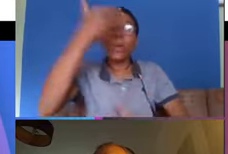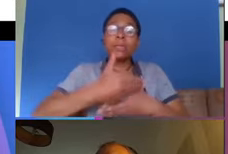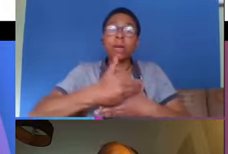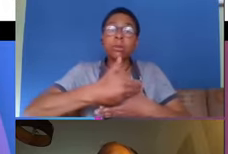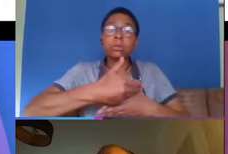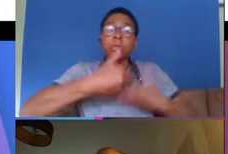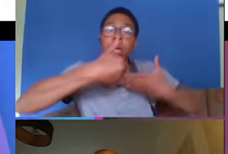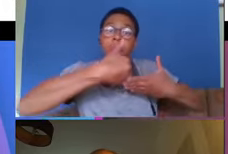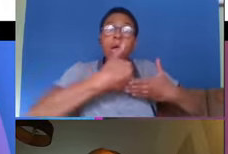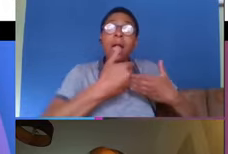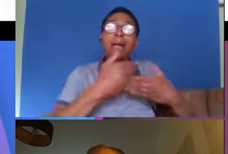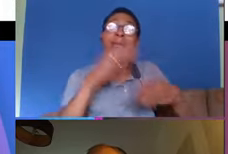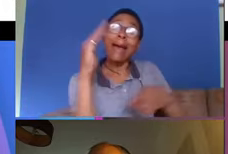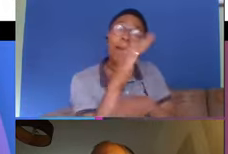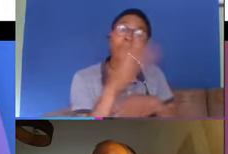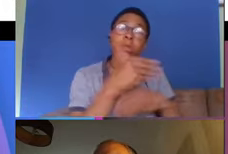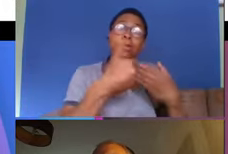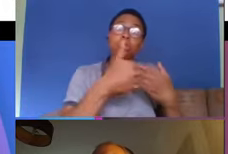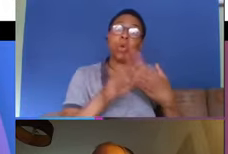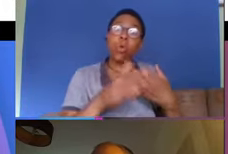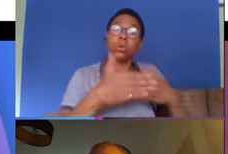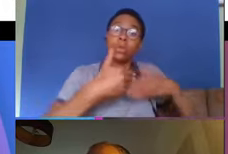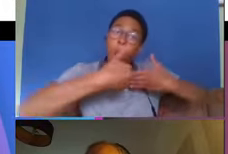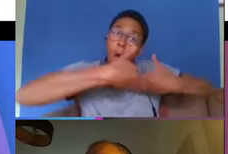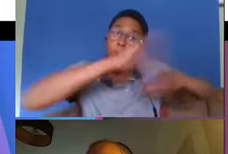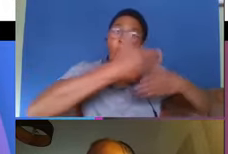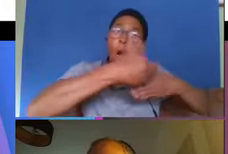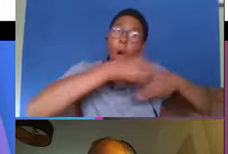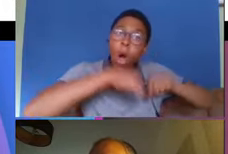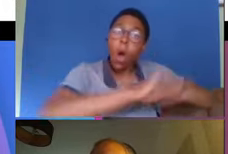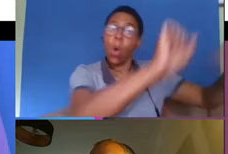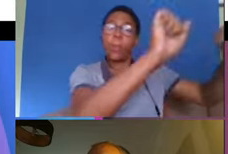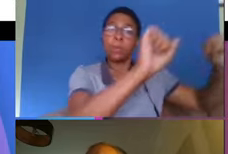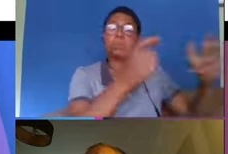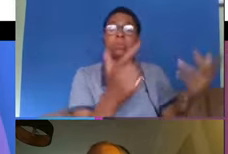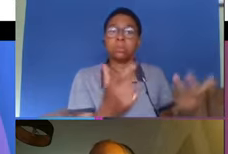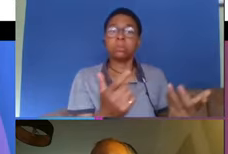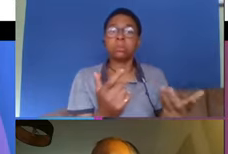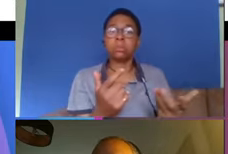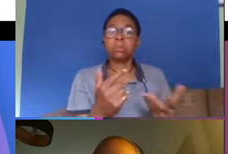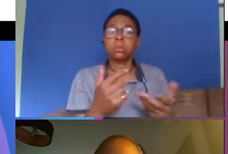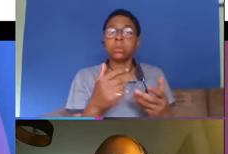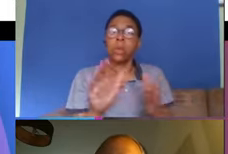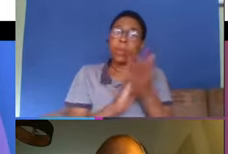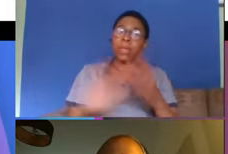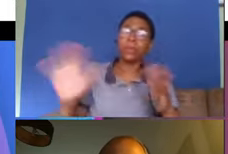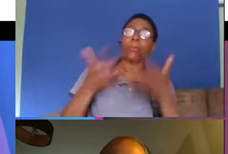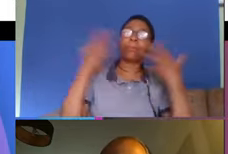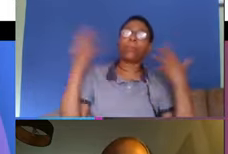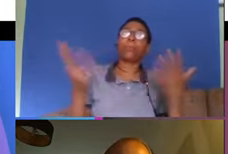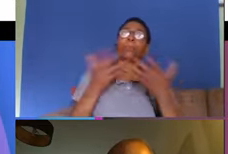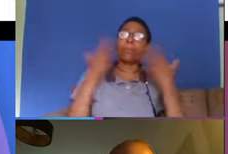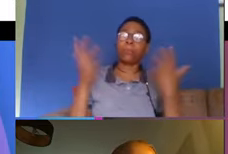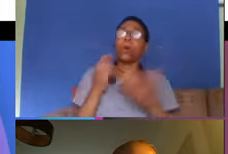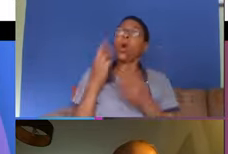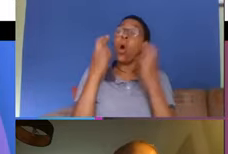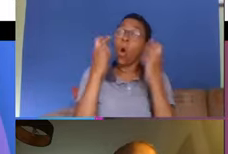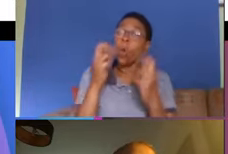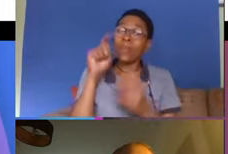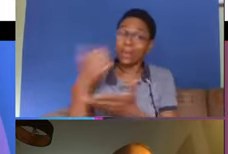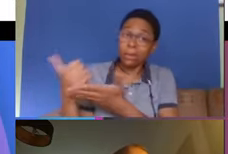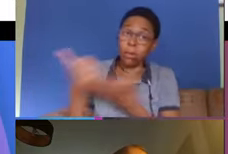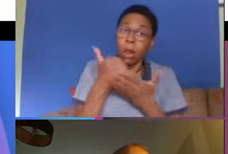will improve. But then after class, we can actually open that internal door, and hopefully that will help with the dispersal